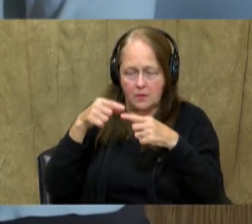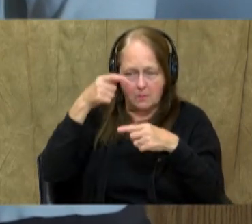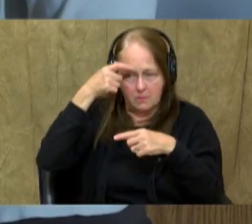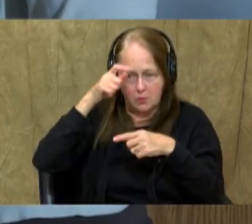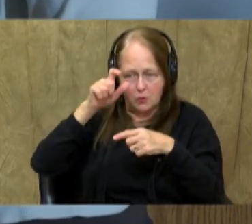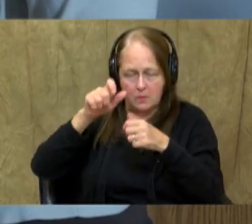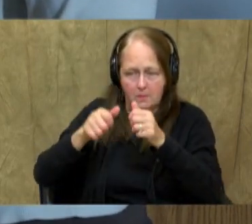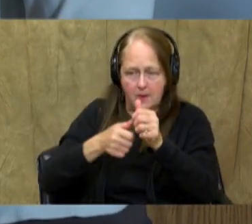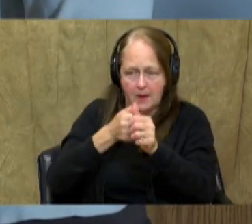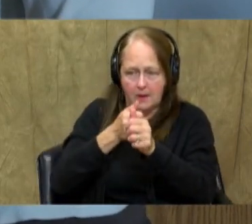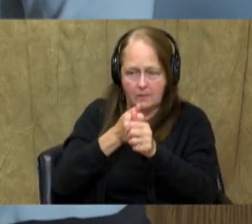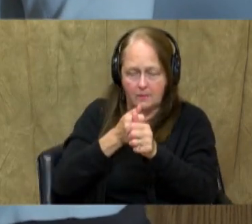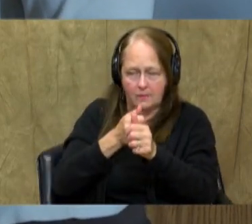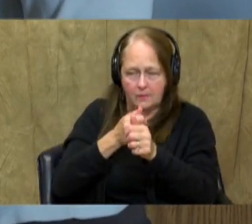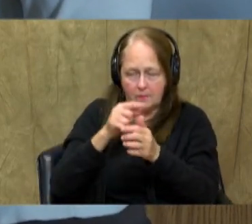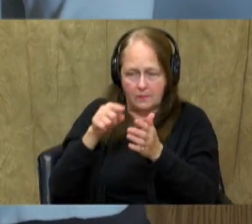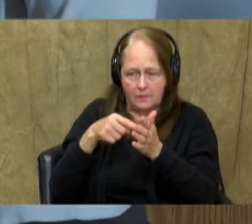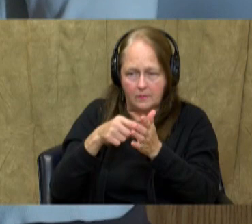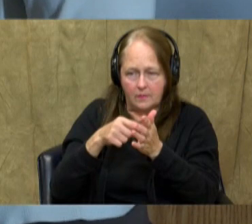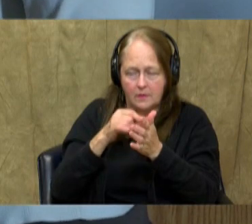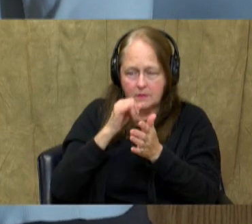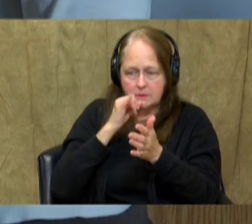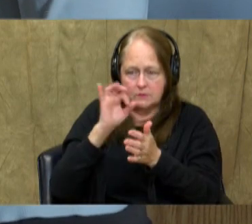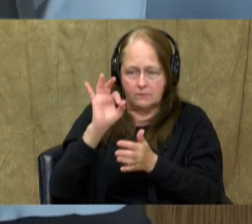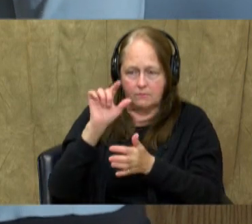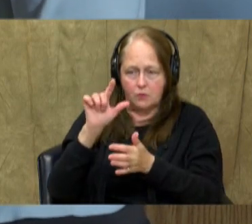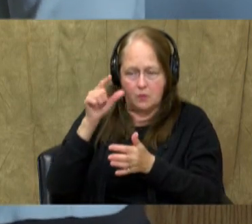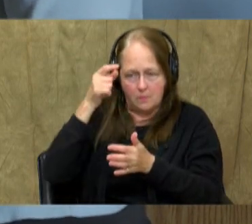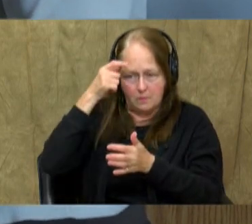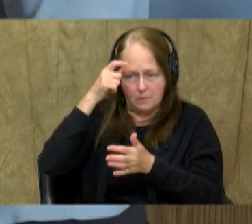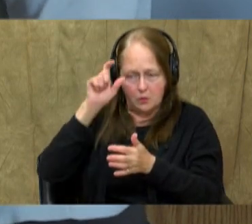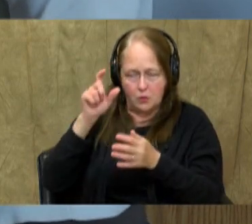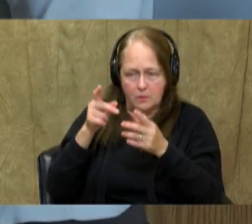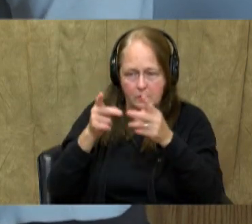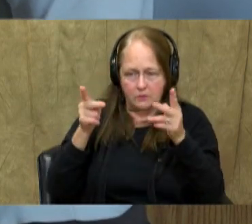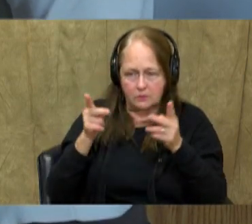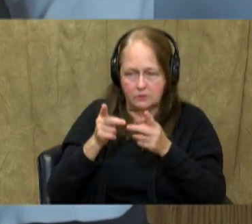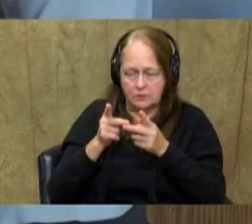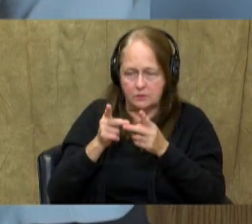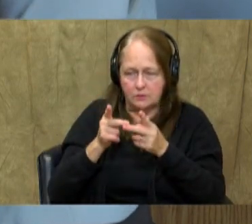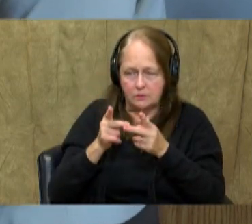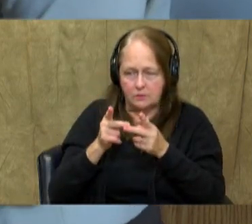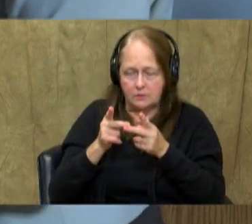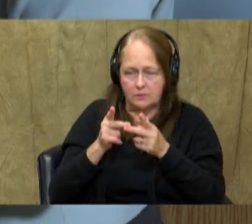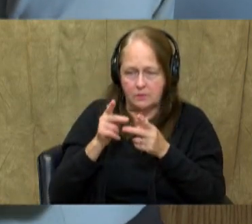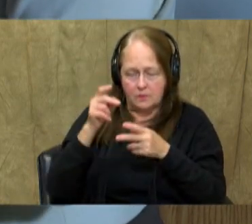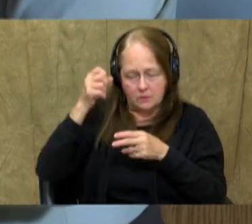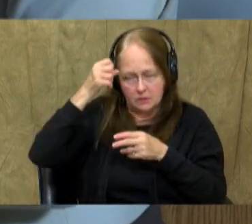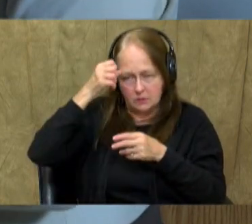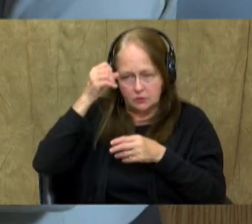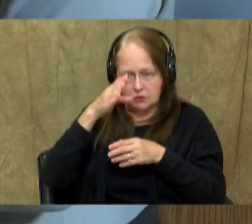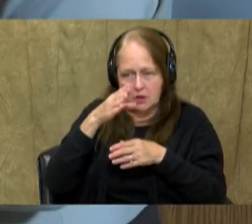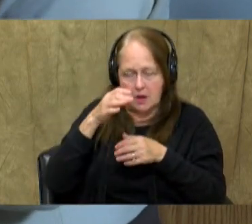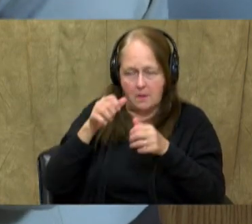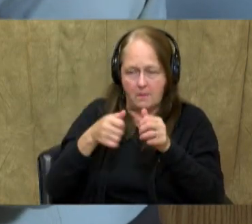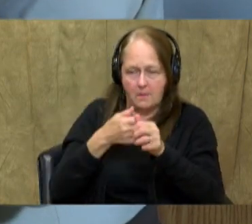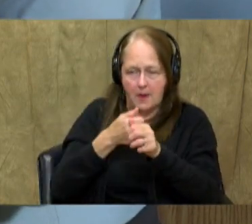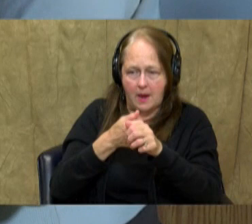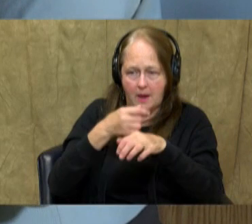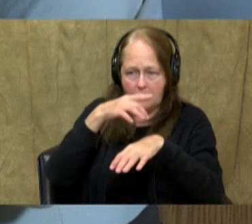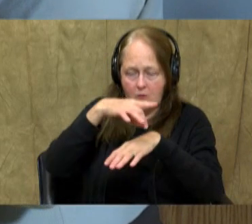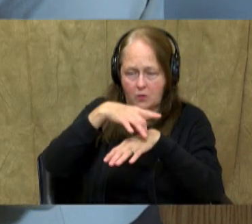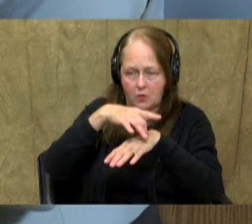moon behind it, this is full moon position. In this case, the sun is behind the